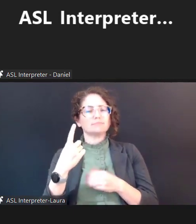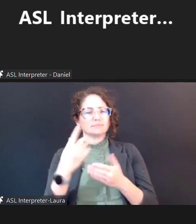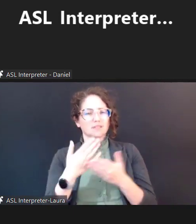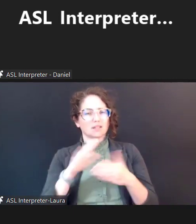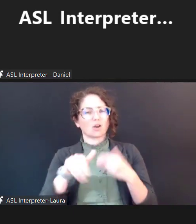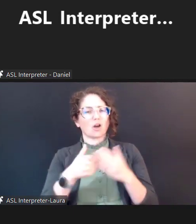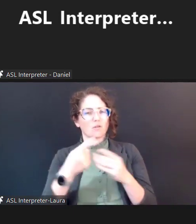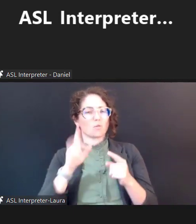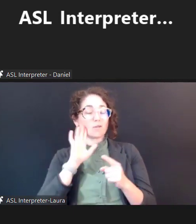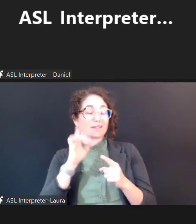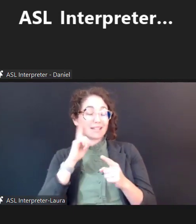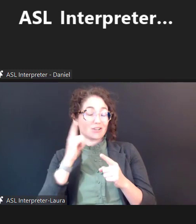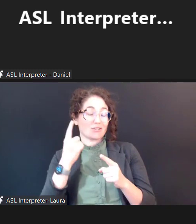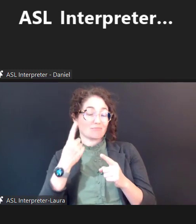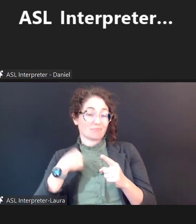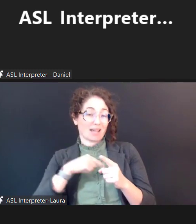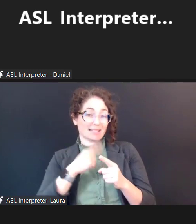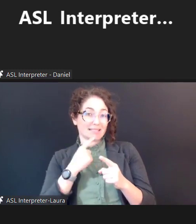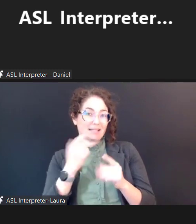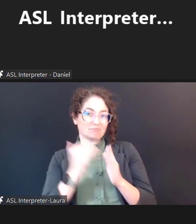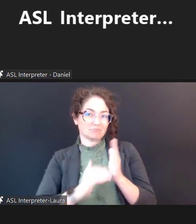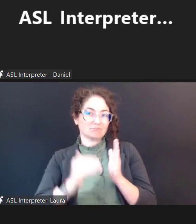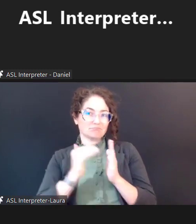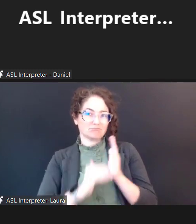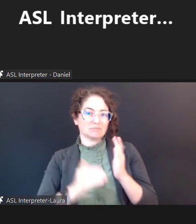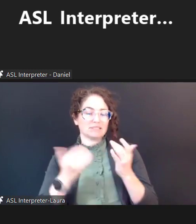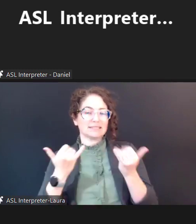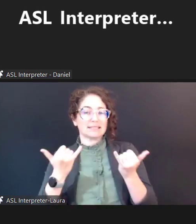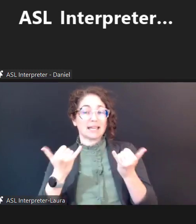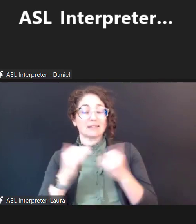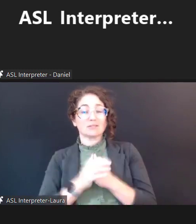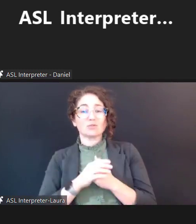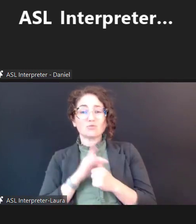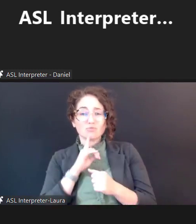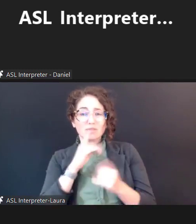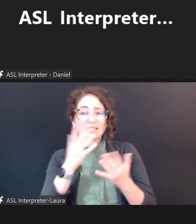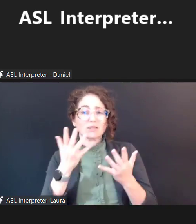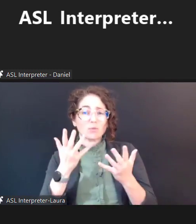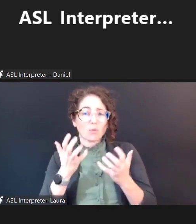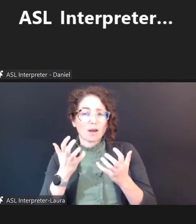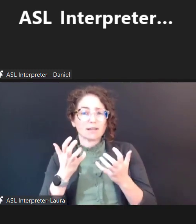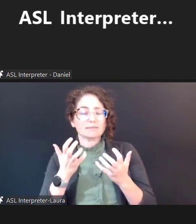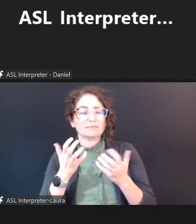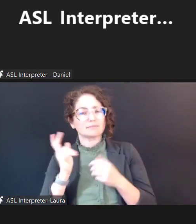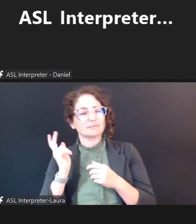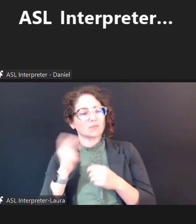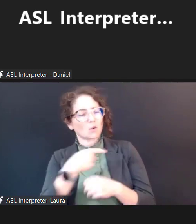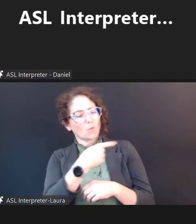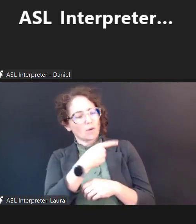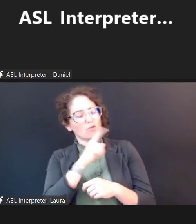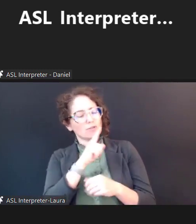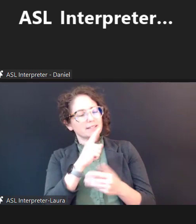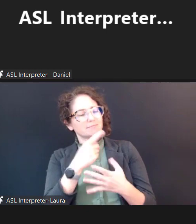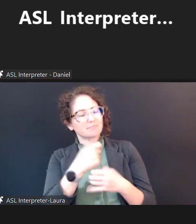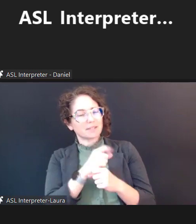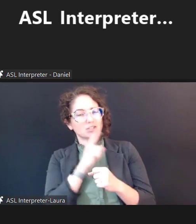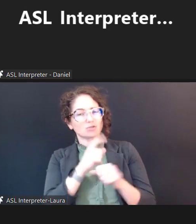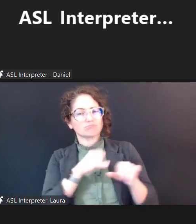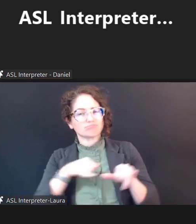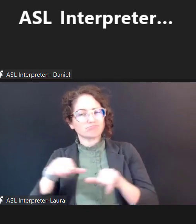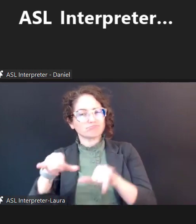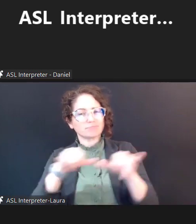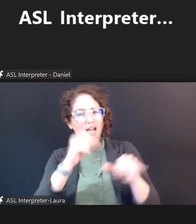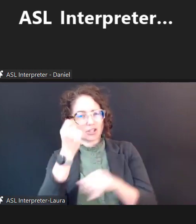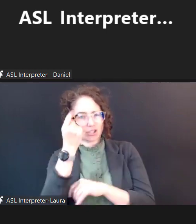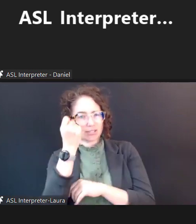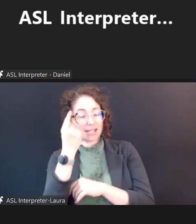hear us say several times today is that we really want to make sure everyone understands is